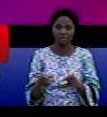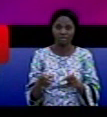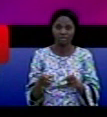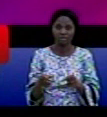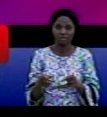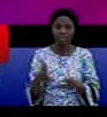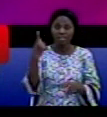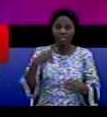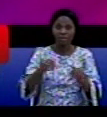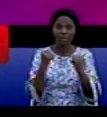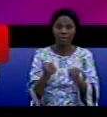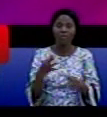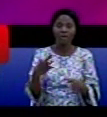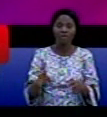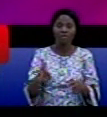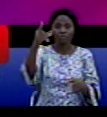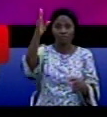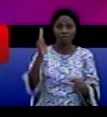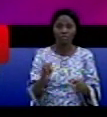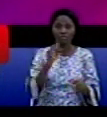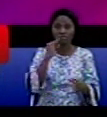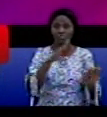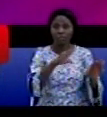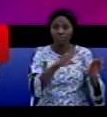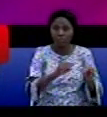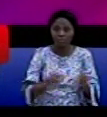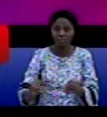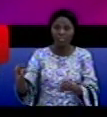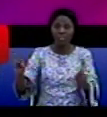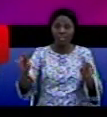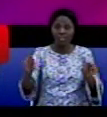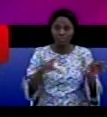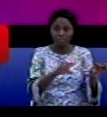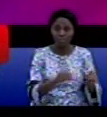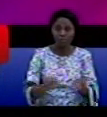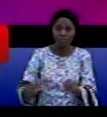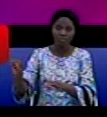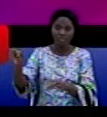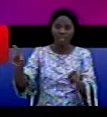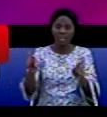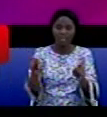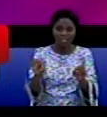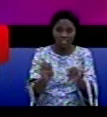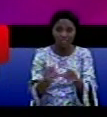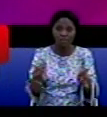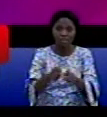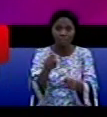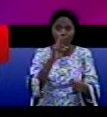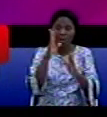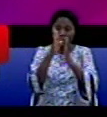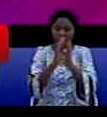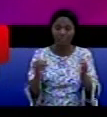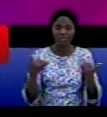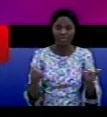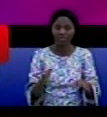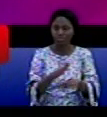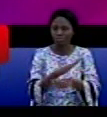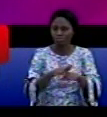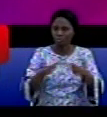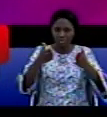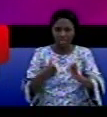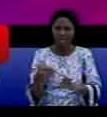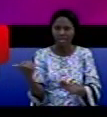The power of God is moving. Even as you're praying now, don't allow any distraction.